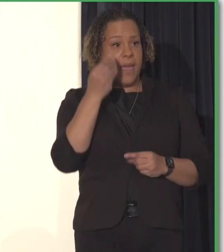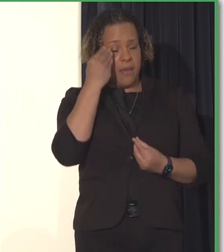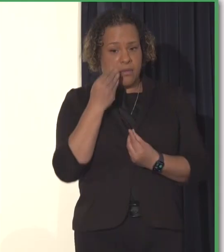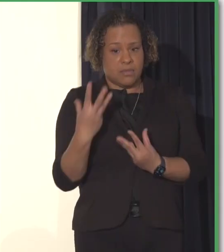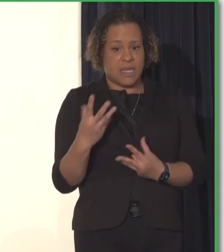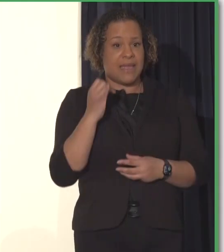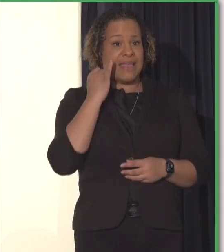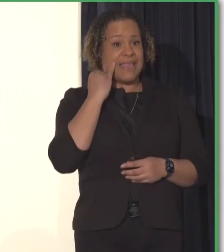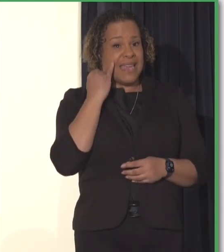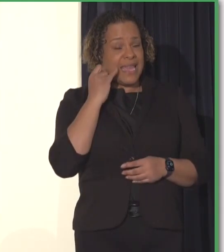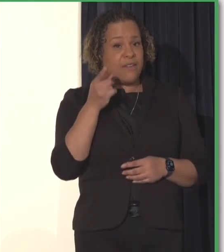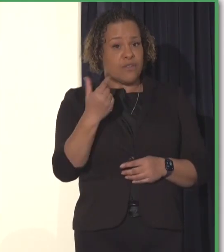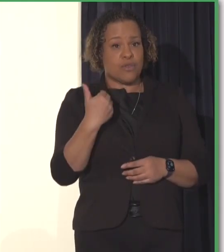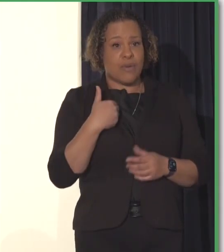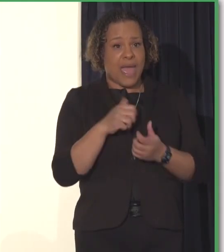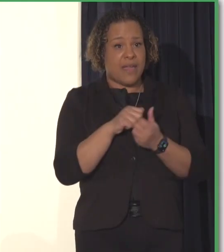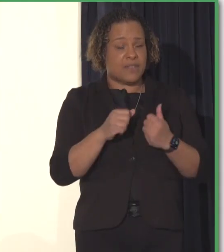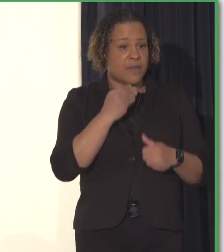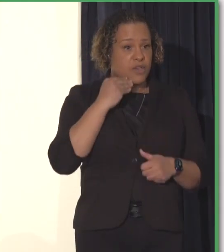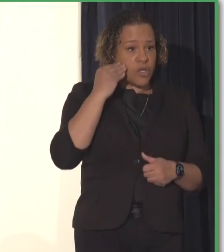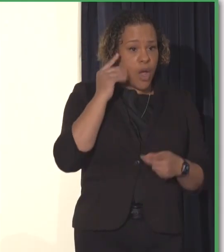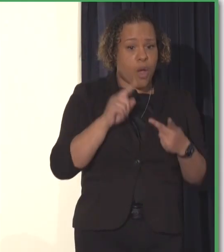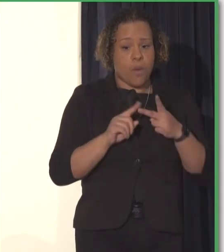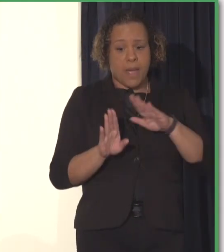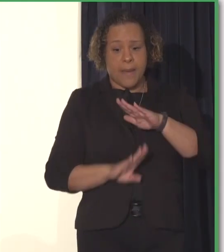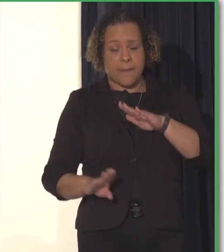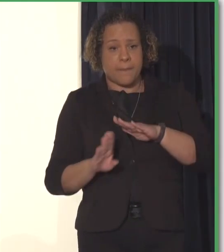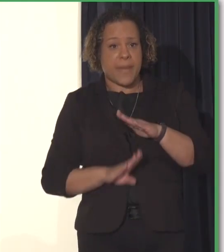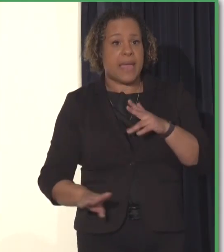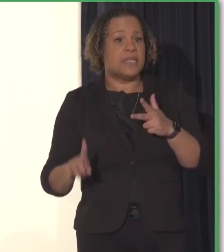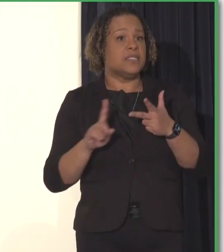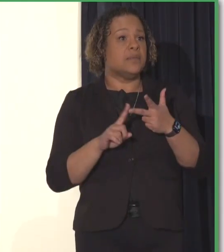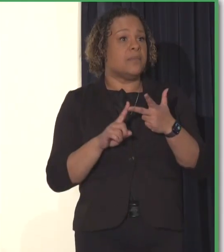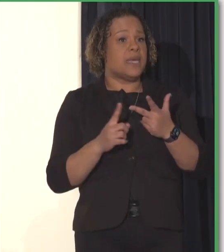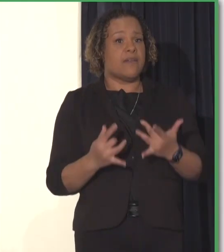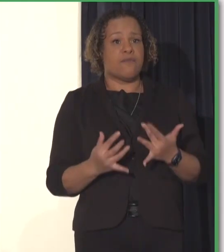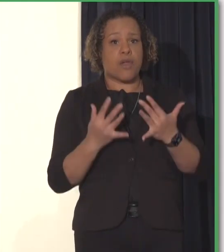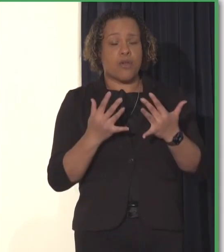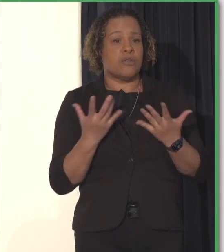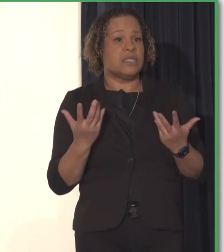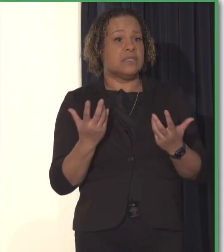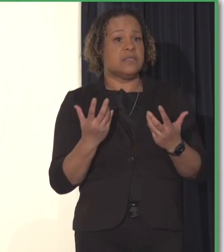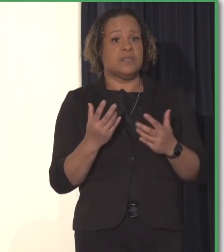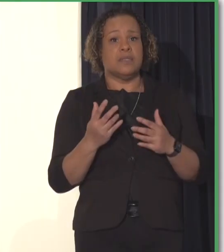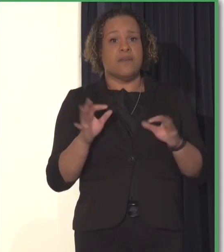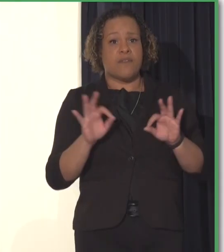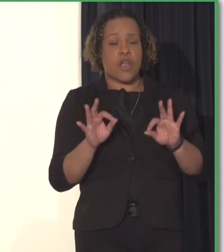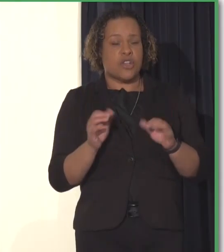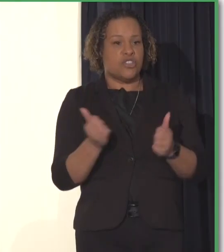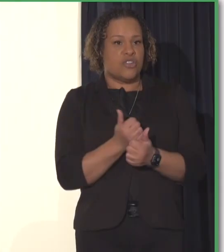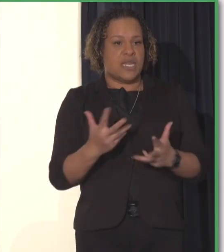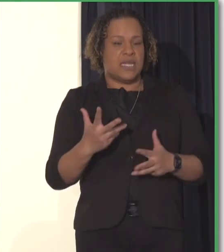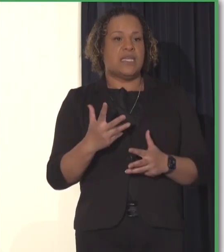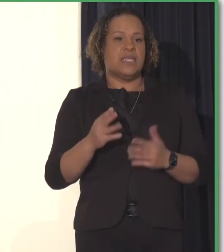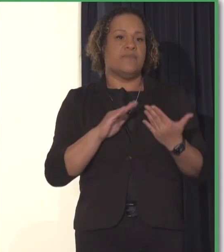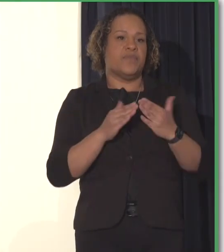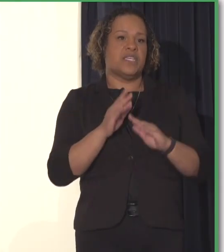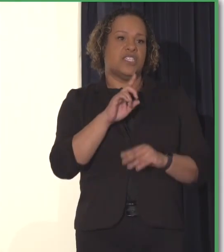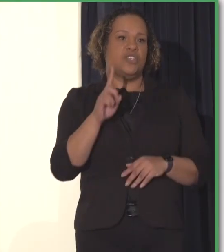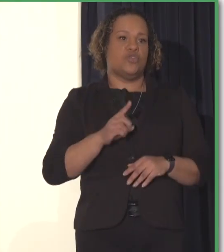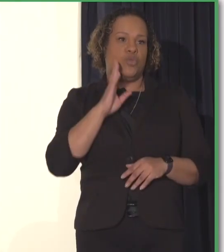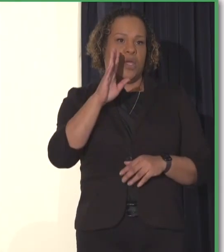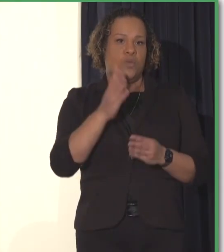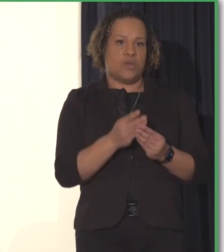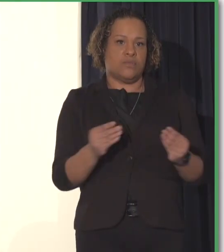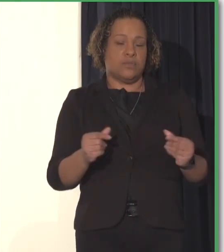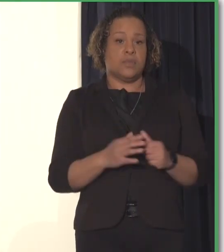homes, basements, furnaces, things of that nature, that the city of Detroit would take care of that, and we are currently doing that. What was nice to see is that